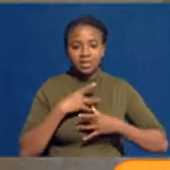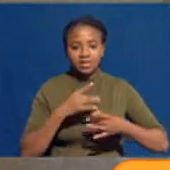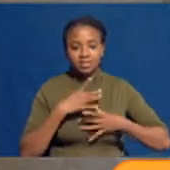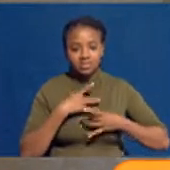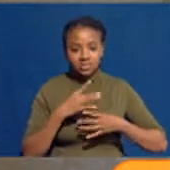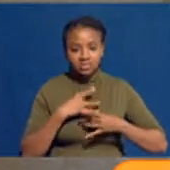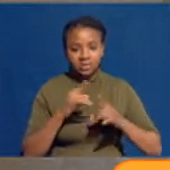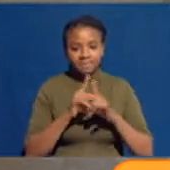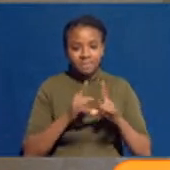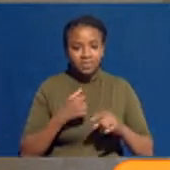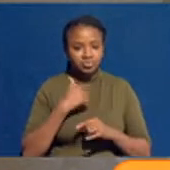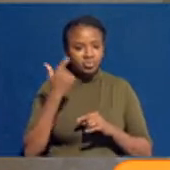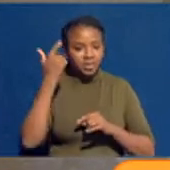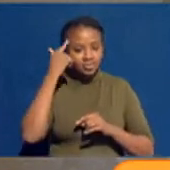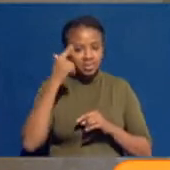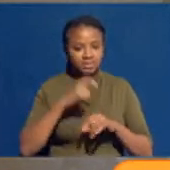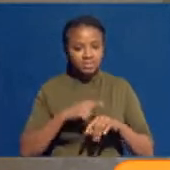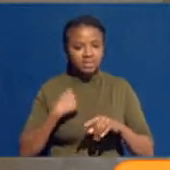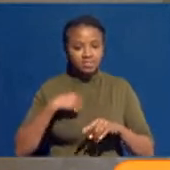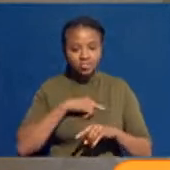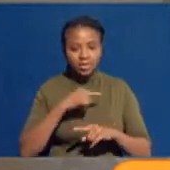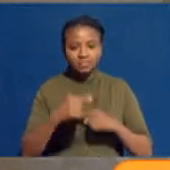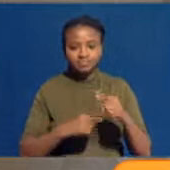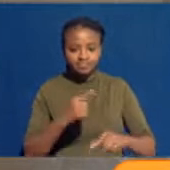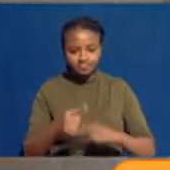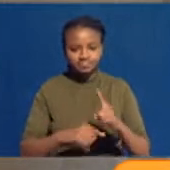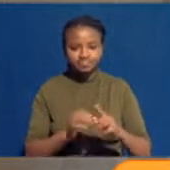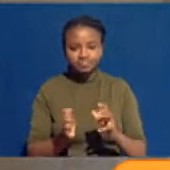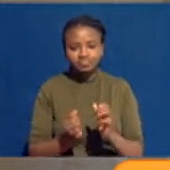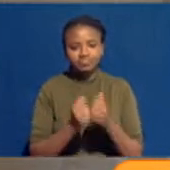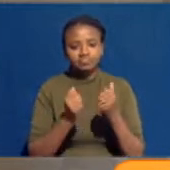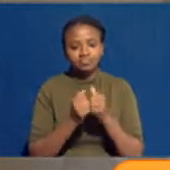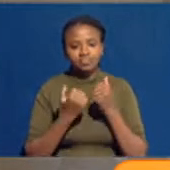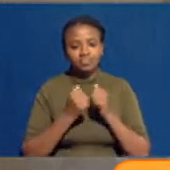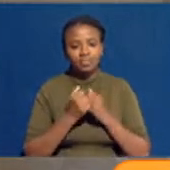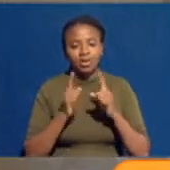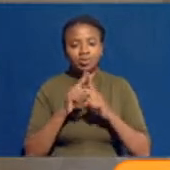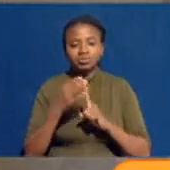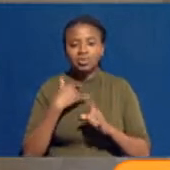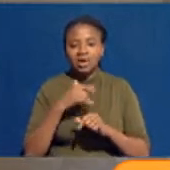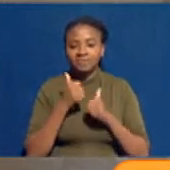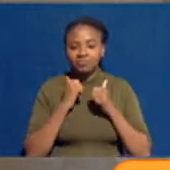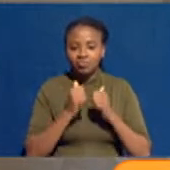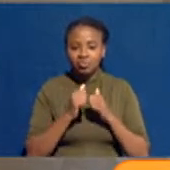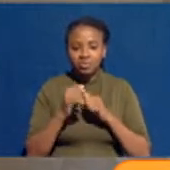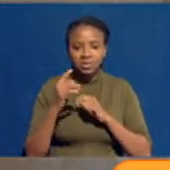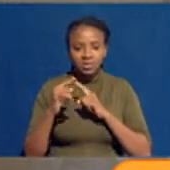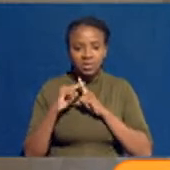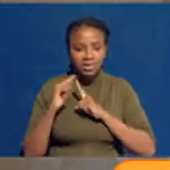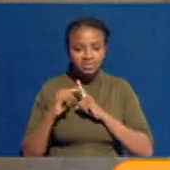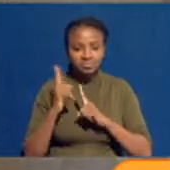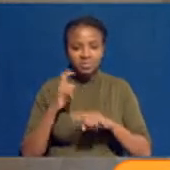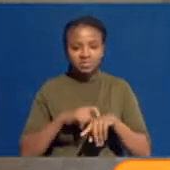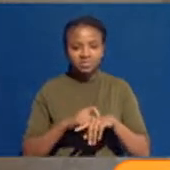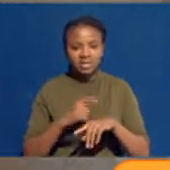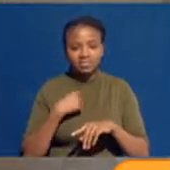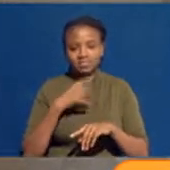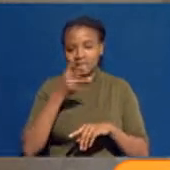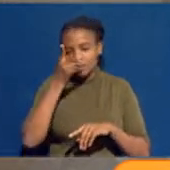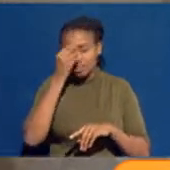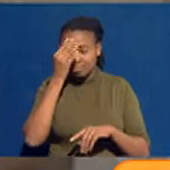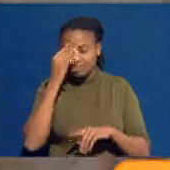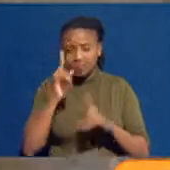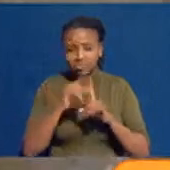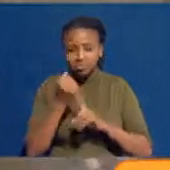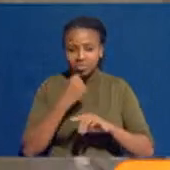think that as we go along, that's what happens. I had some incredible experiences where I got to intern and do things